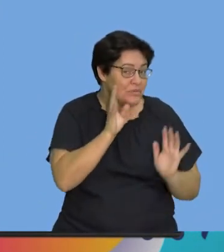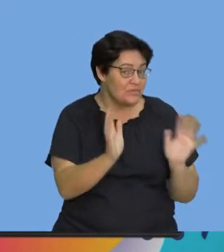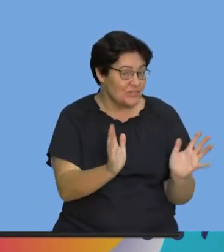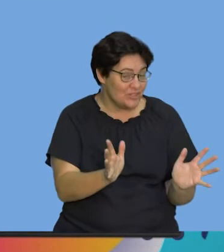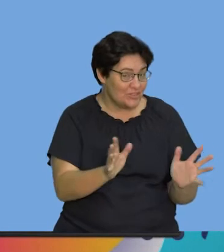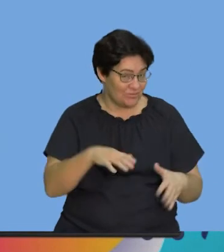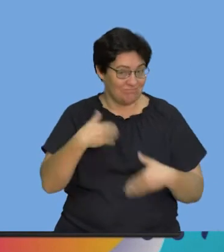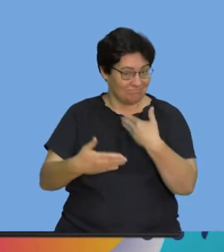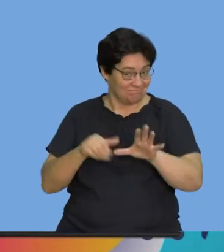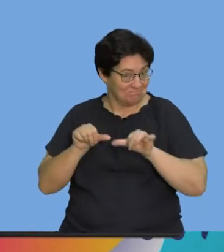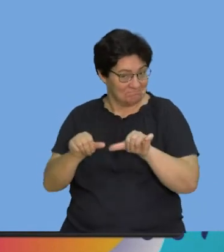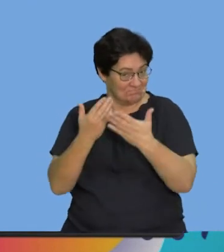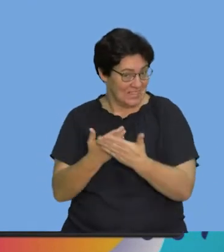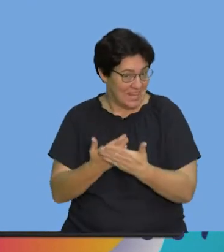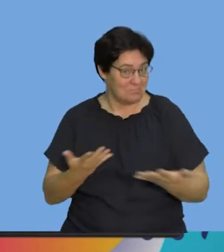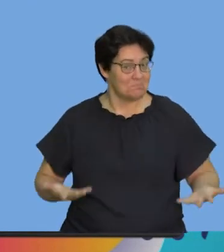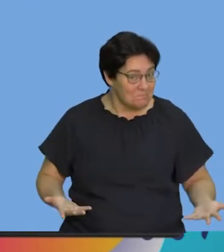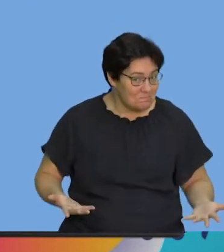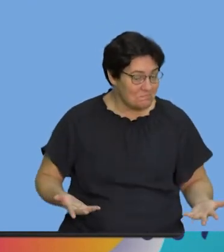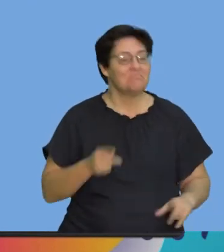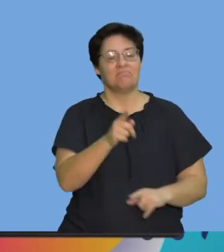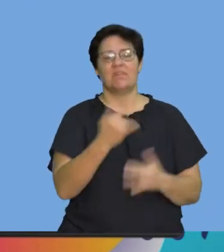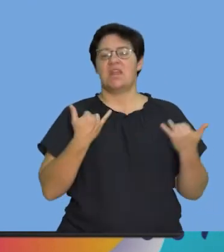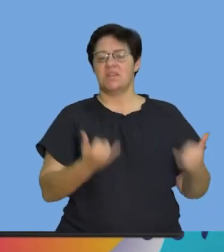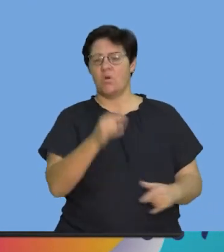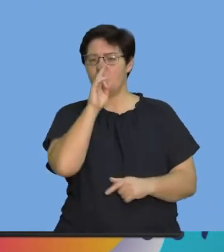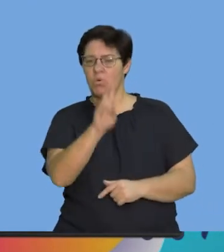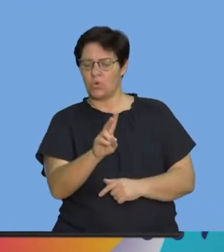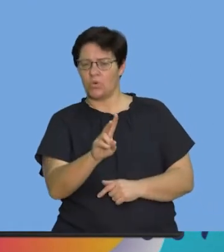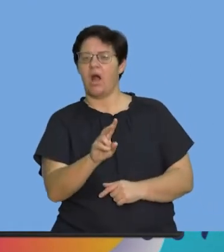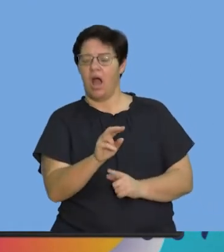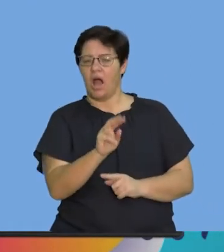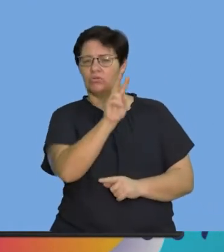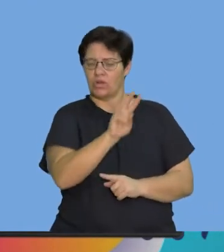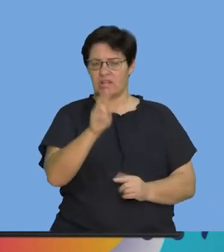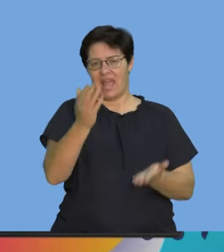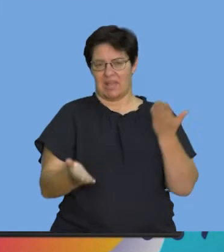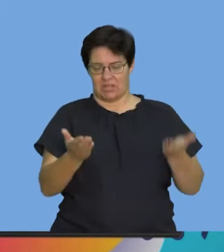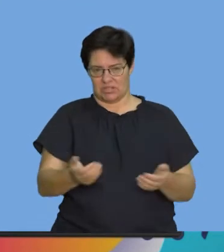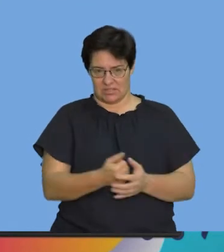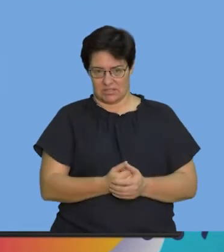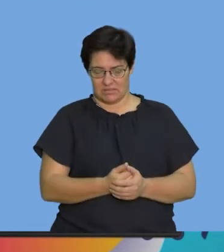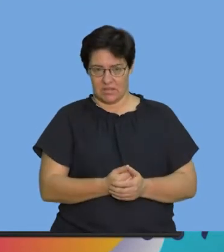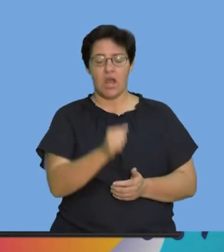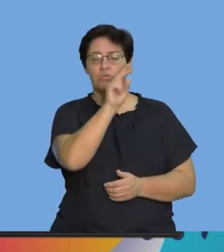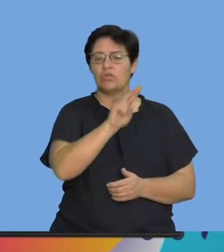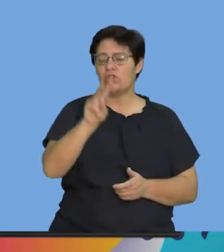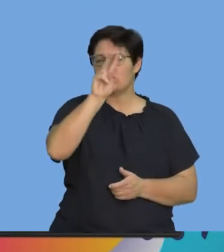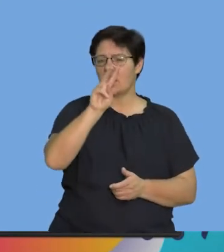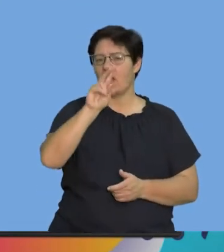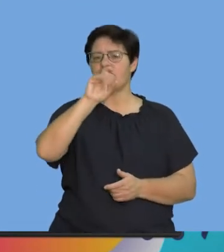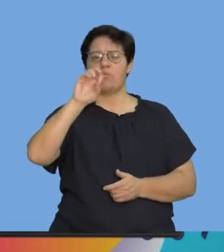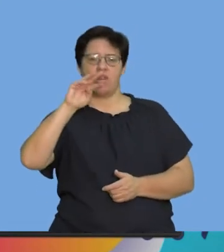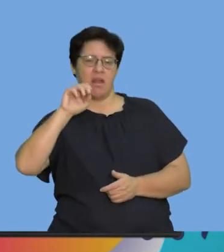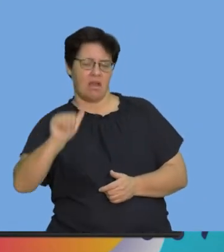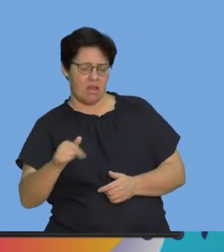roll. Right now guys, we're going to look at some quadratic equation, we're going to look at quadratic formula, that is,